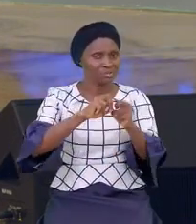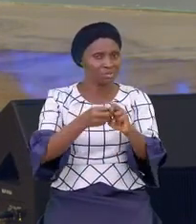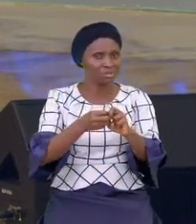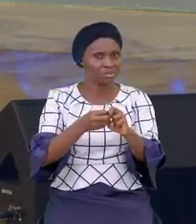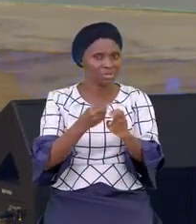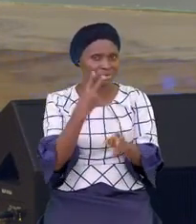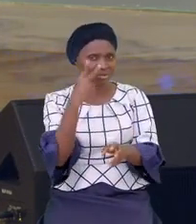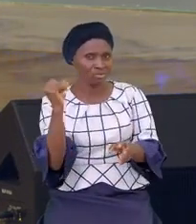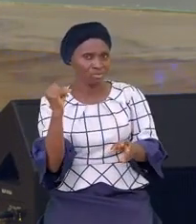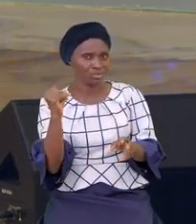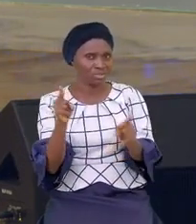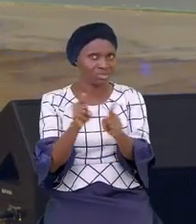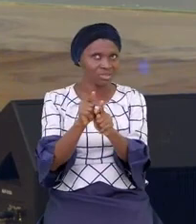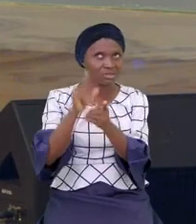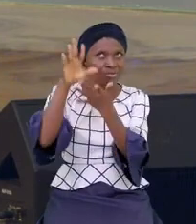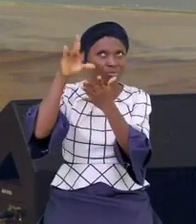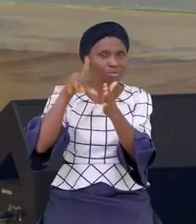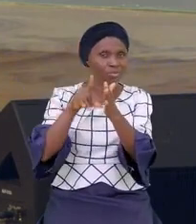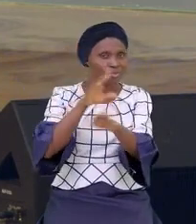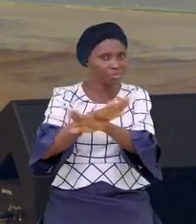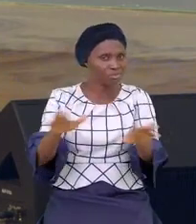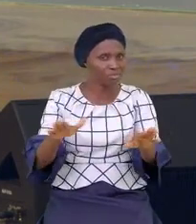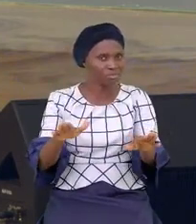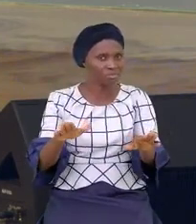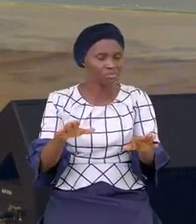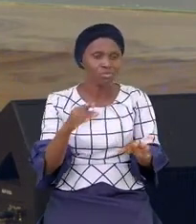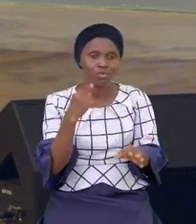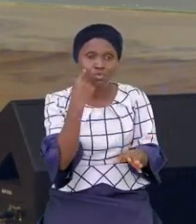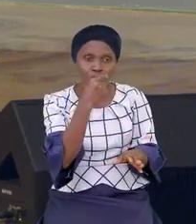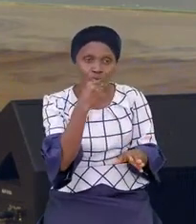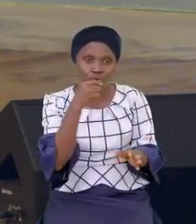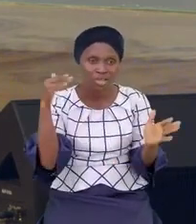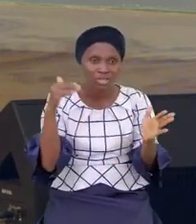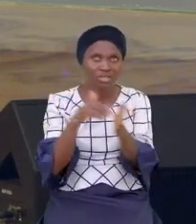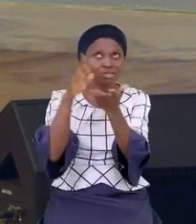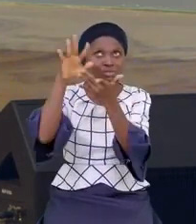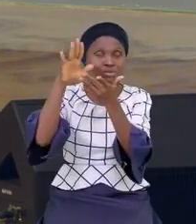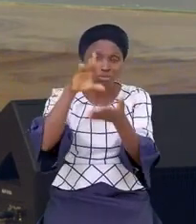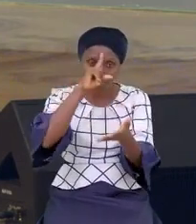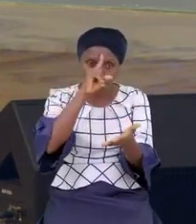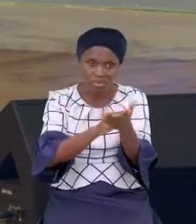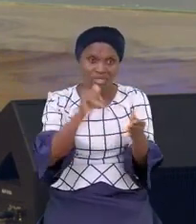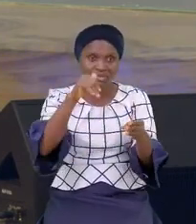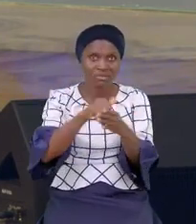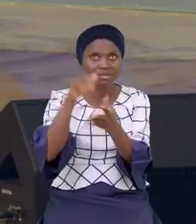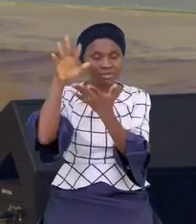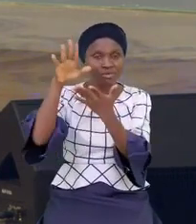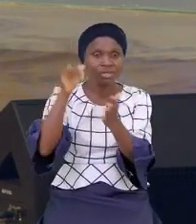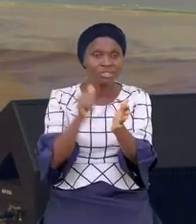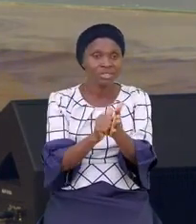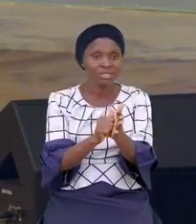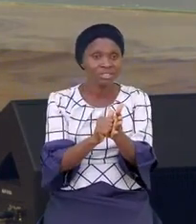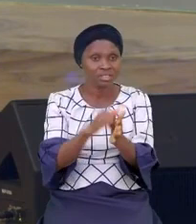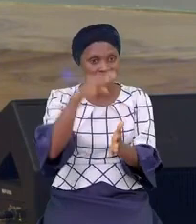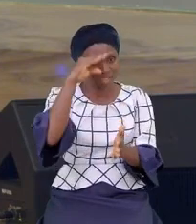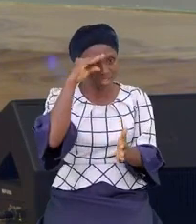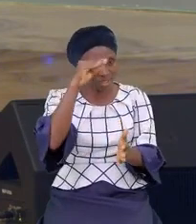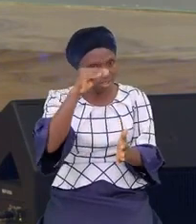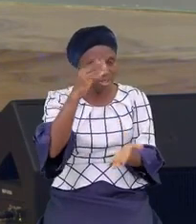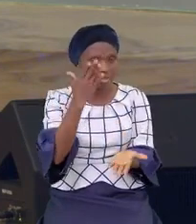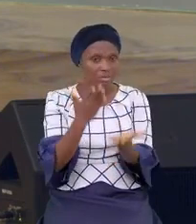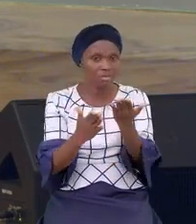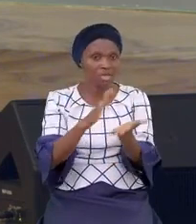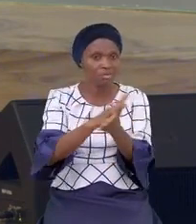Who against hope believed in hope that he might become the father